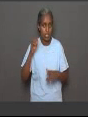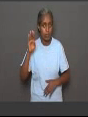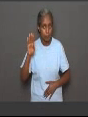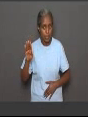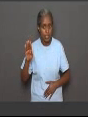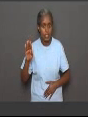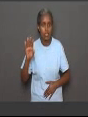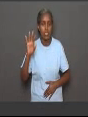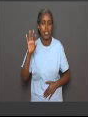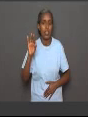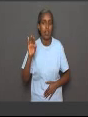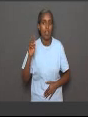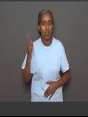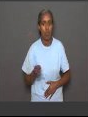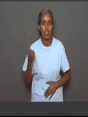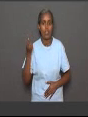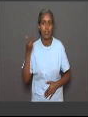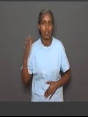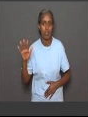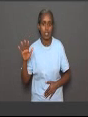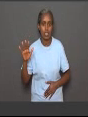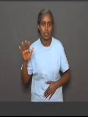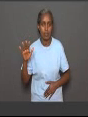cosine of angle B is